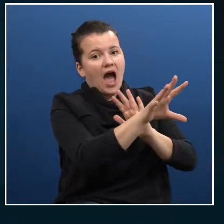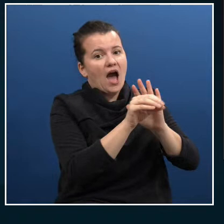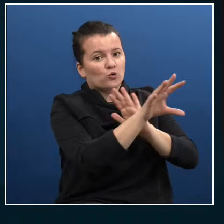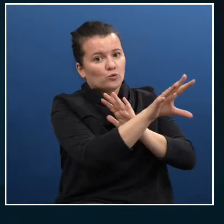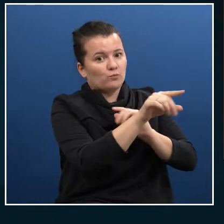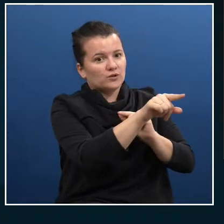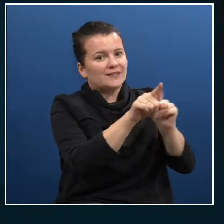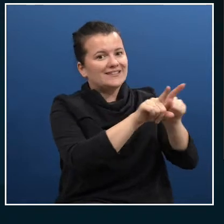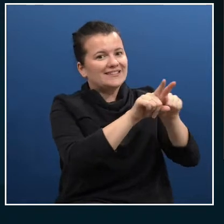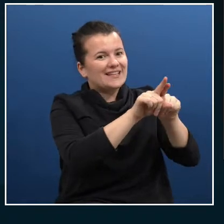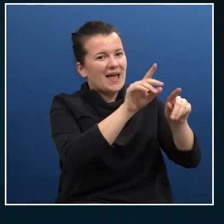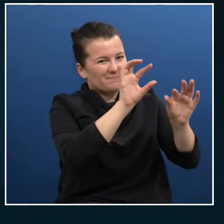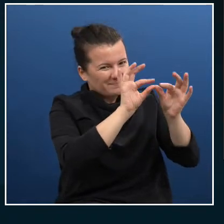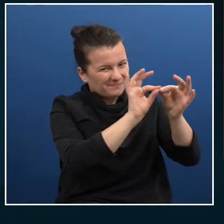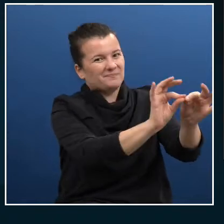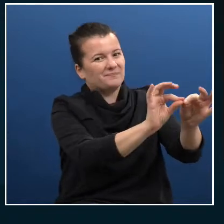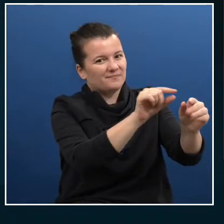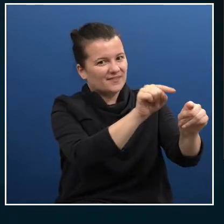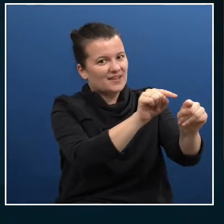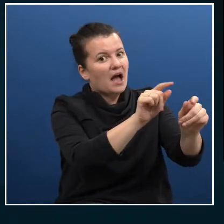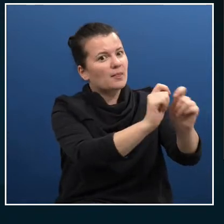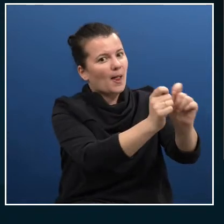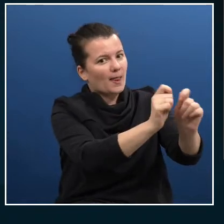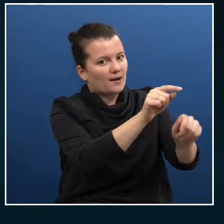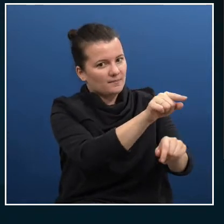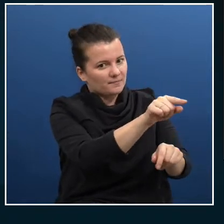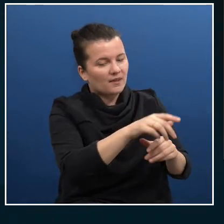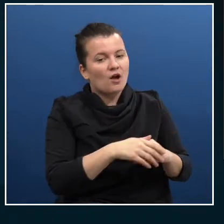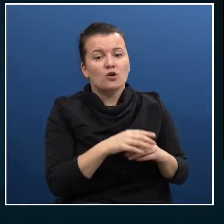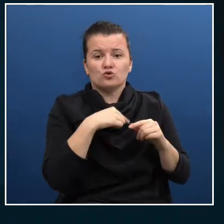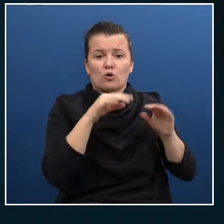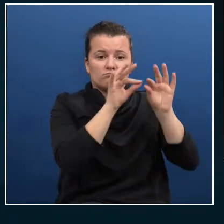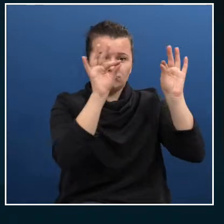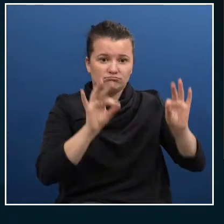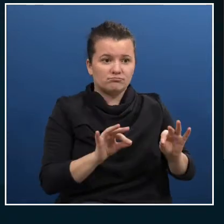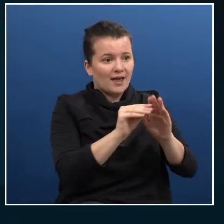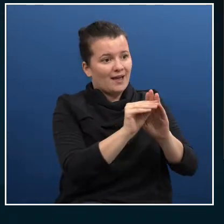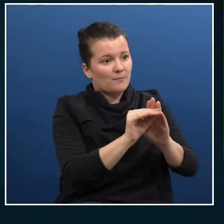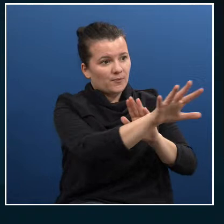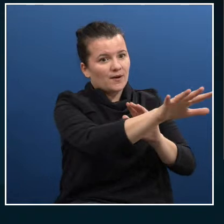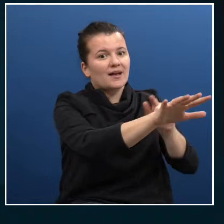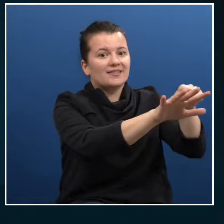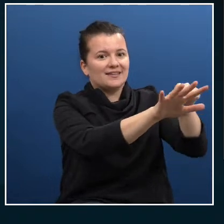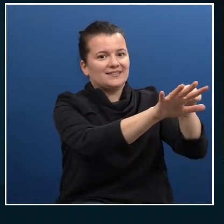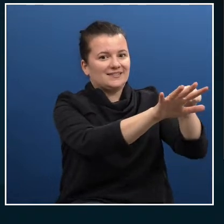has deployed your resources, it does return the output that you specified.